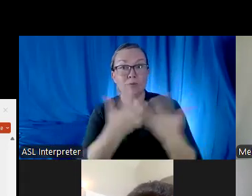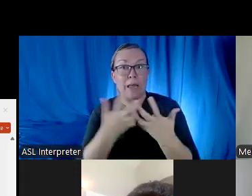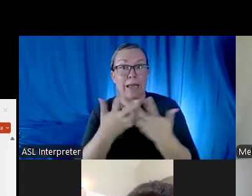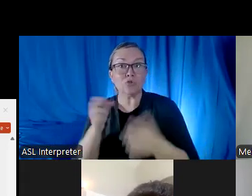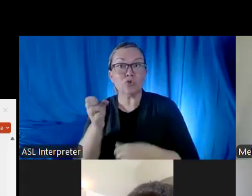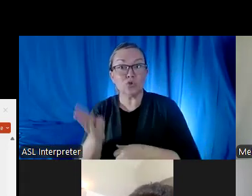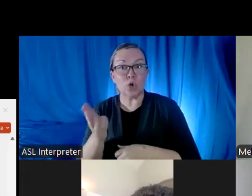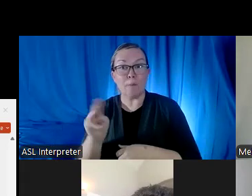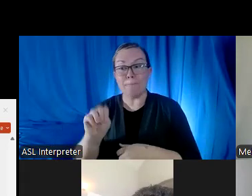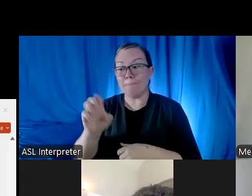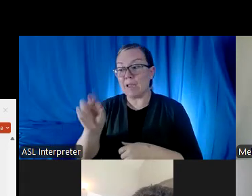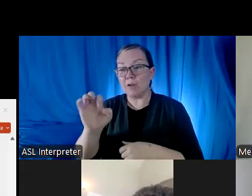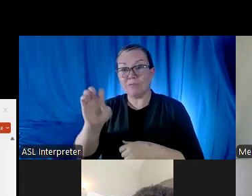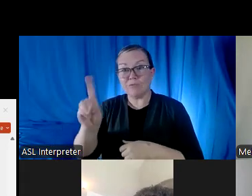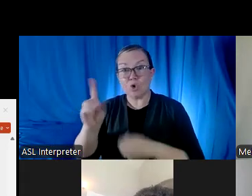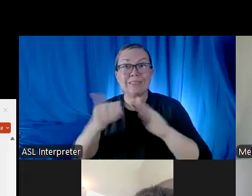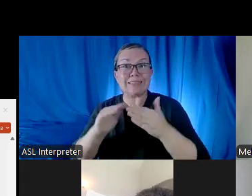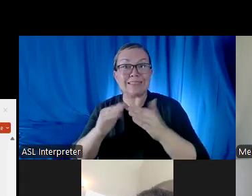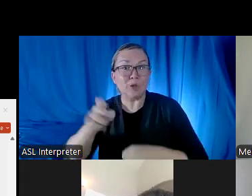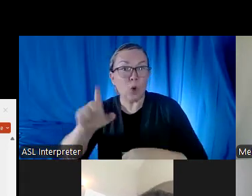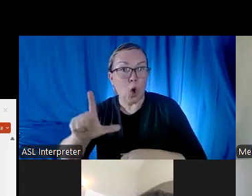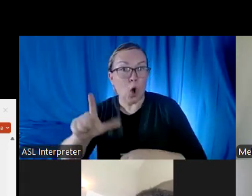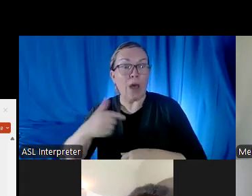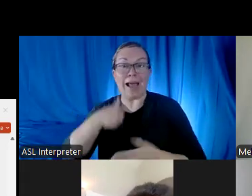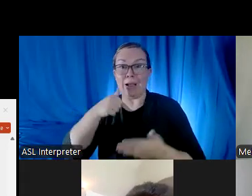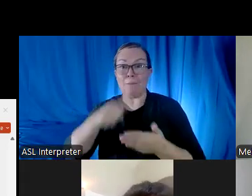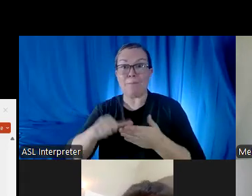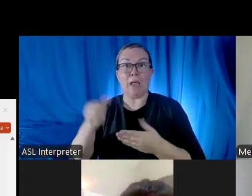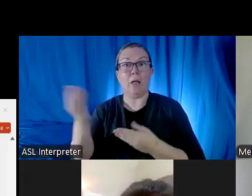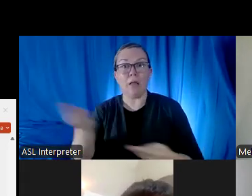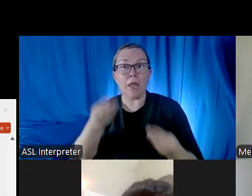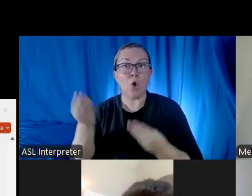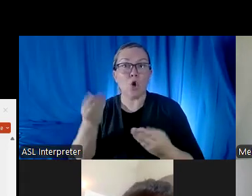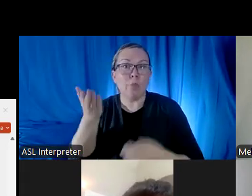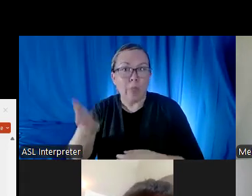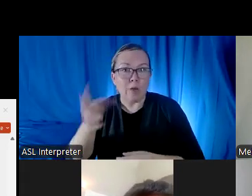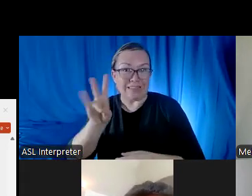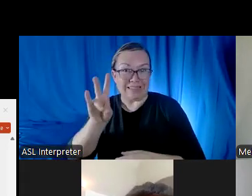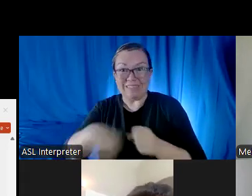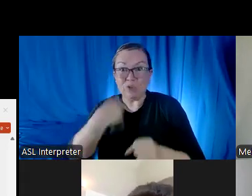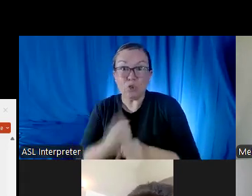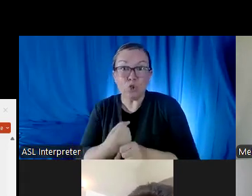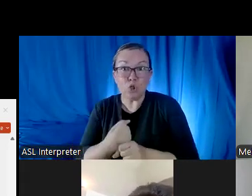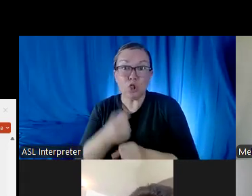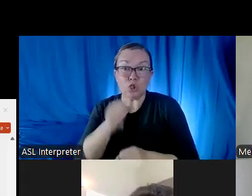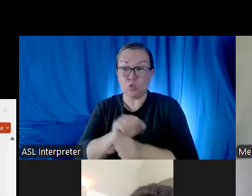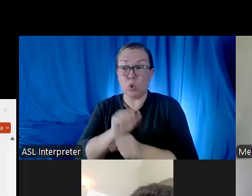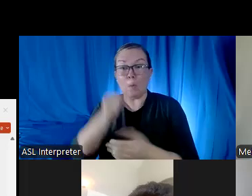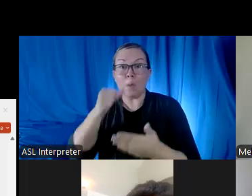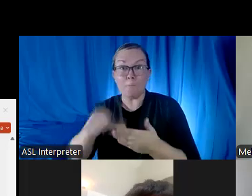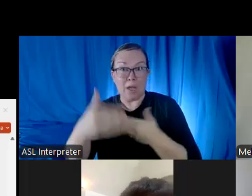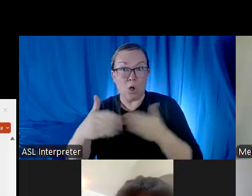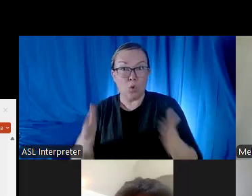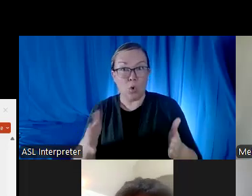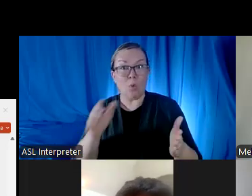Medford City Hall. I was the mail carrier there for 7 years. Living Opportunities helped me get this